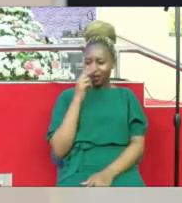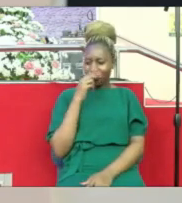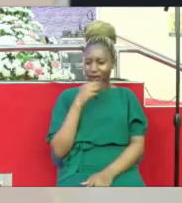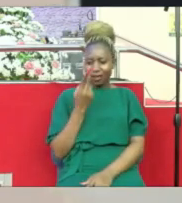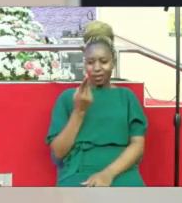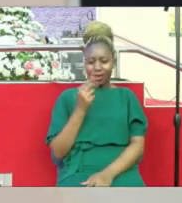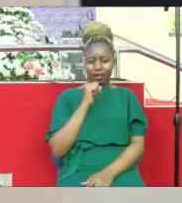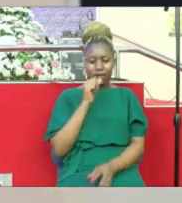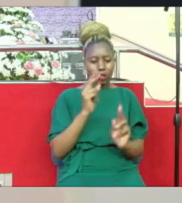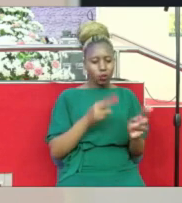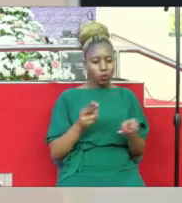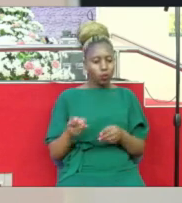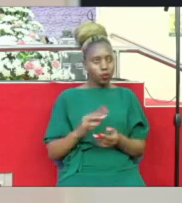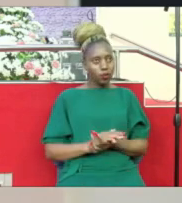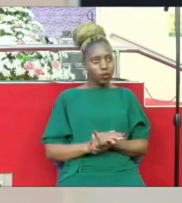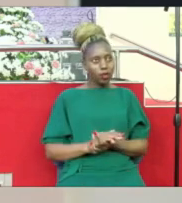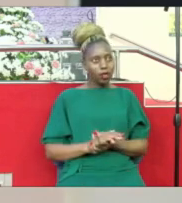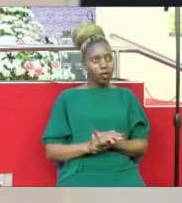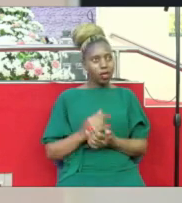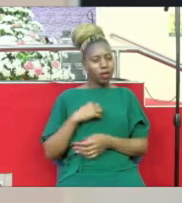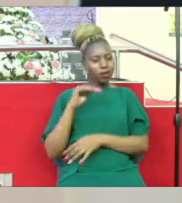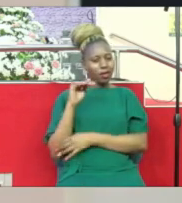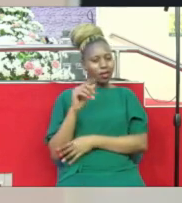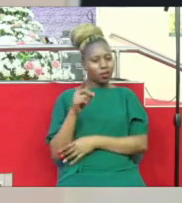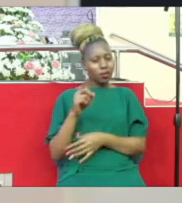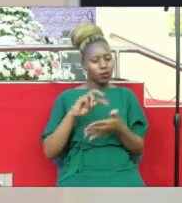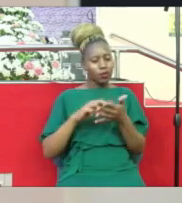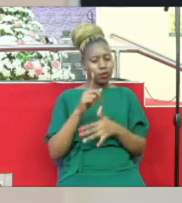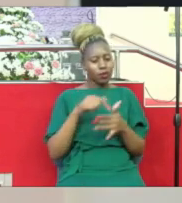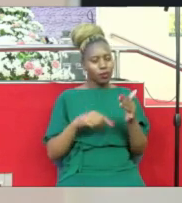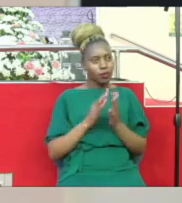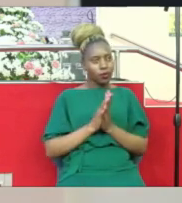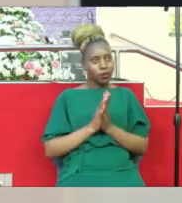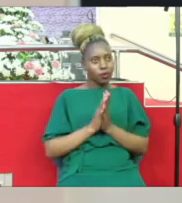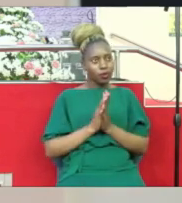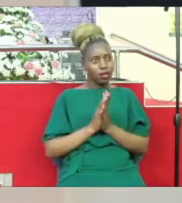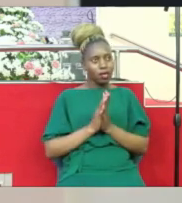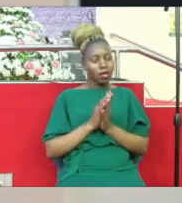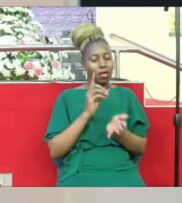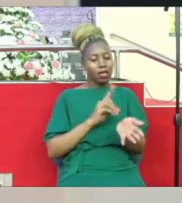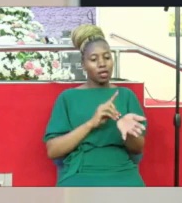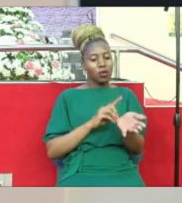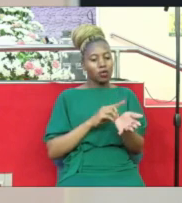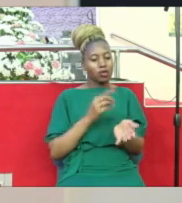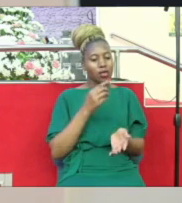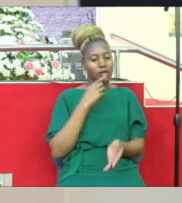said, what do you mean? She said he has Down syndrome.